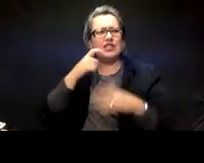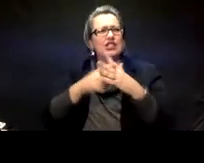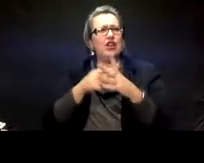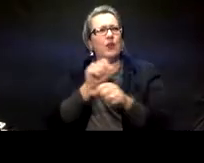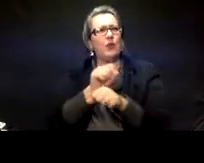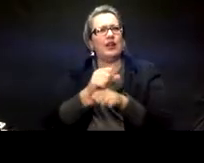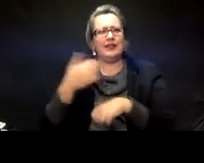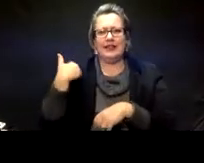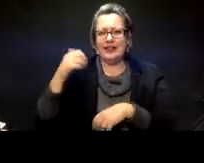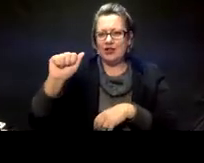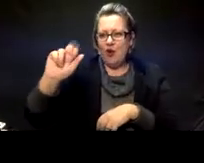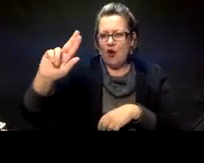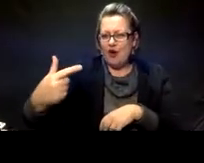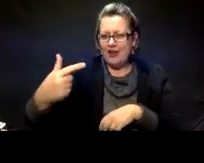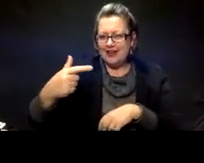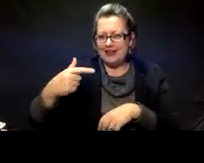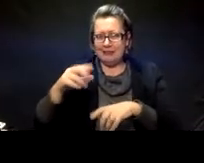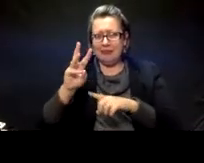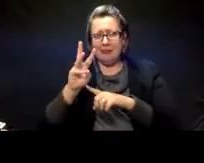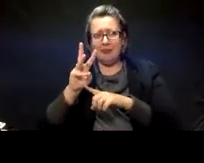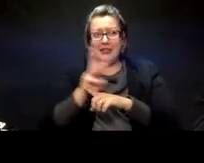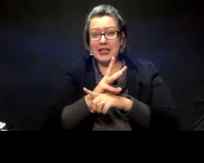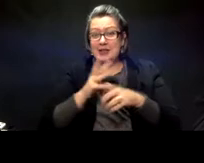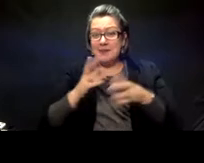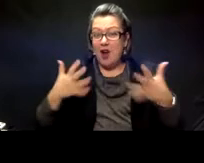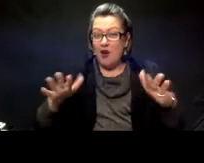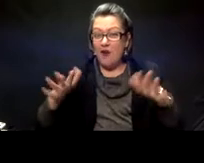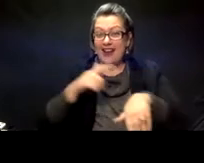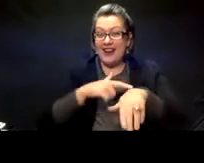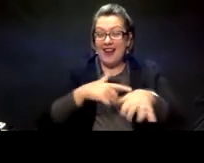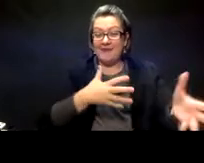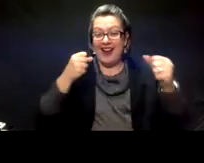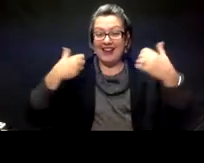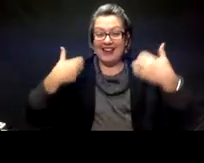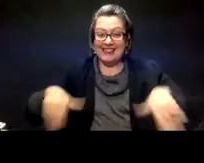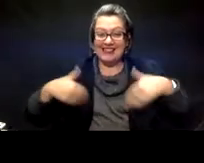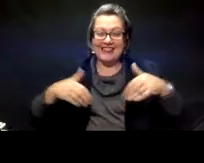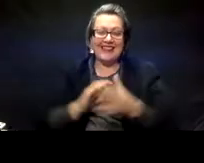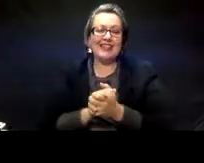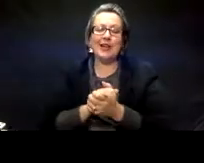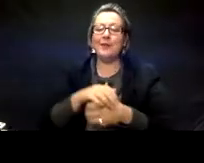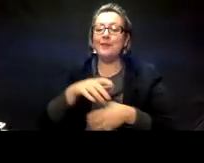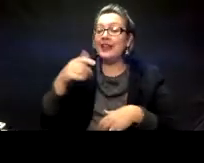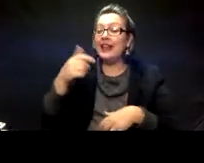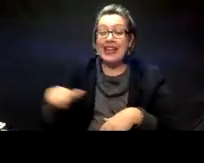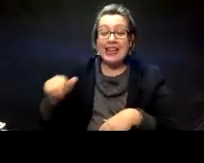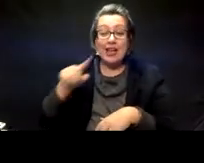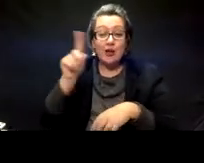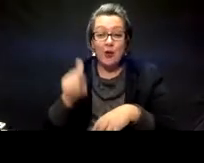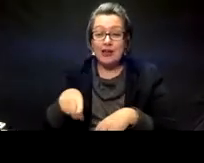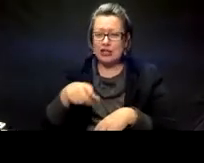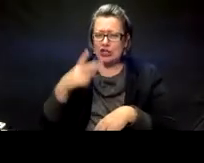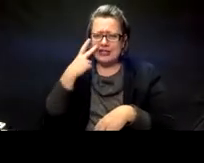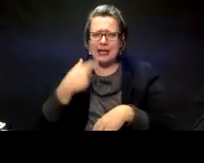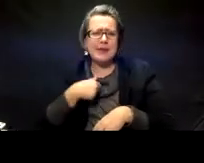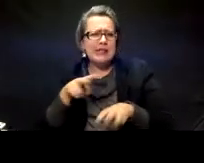And that's me. I just started working there in August, so it's only been about 6 months, but time